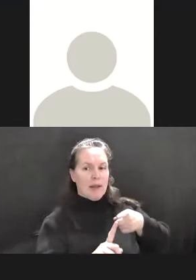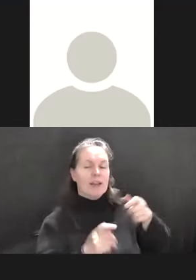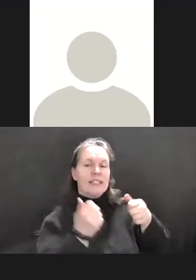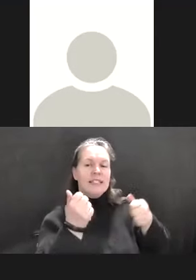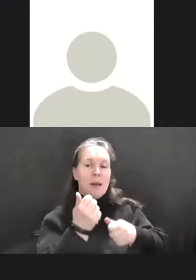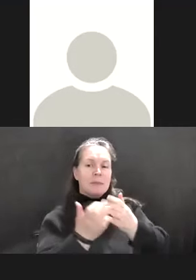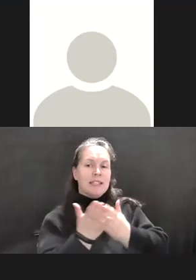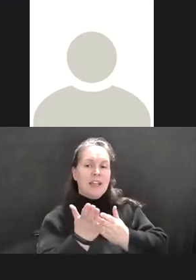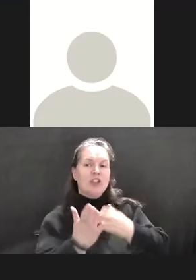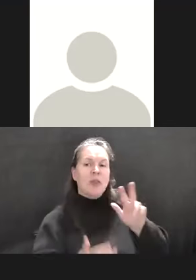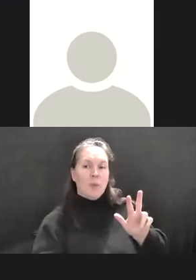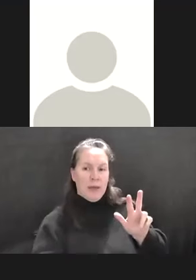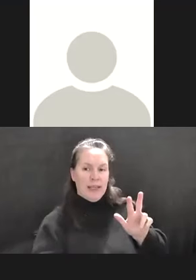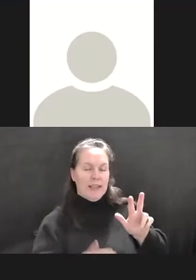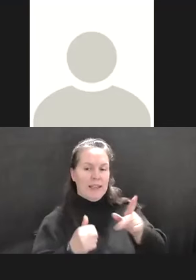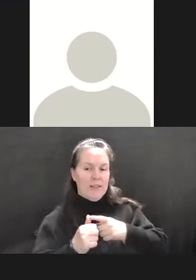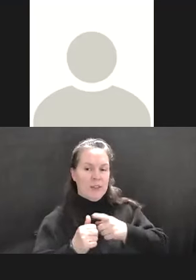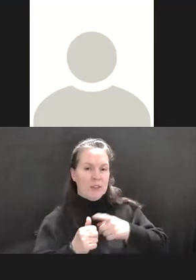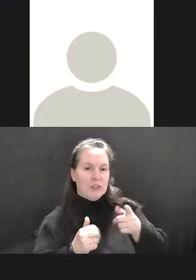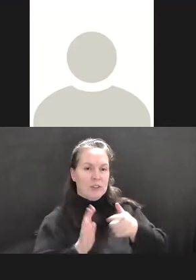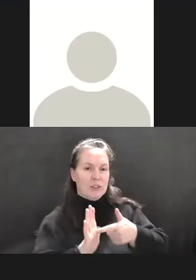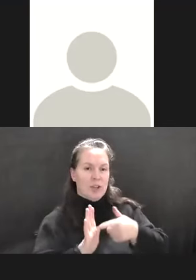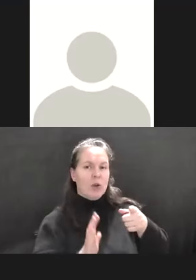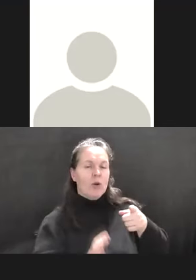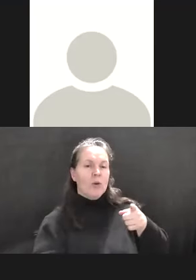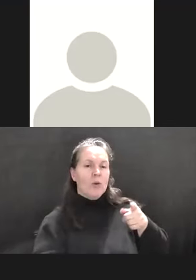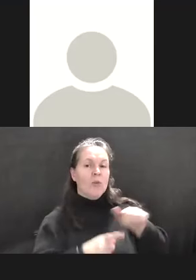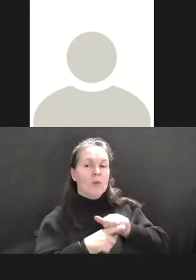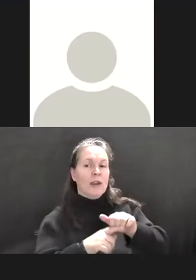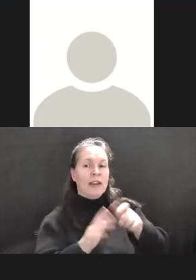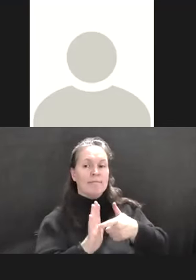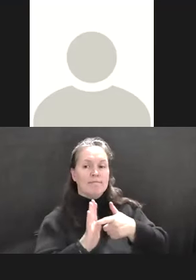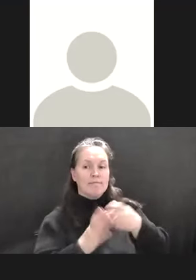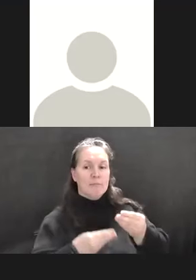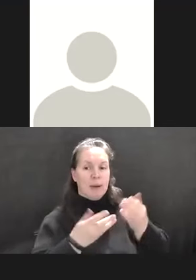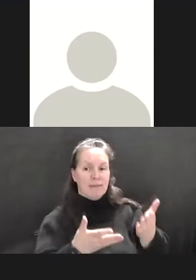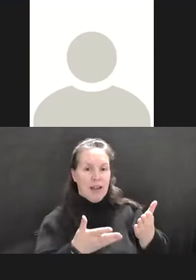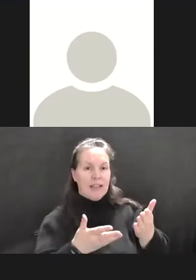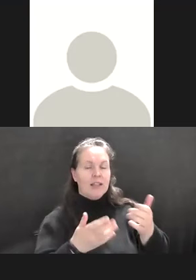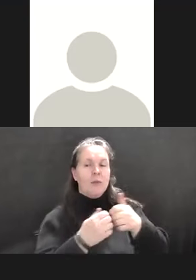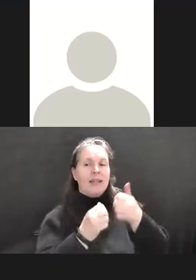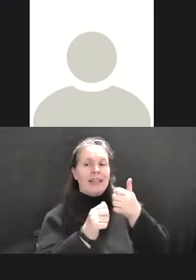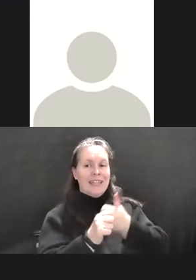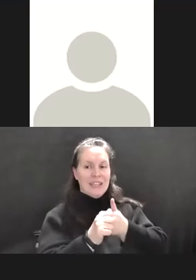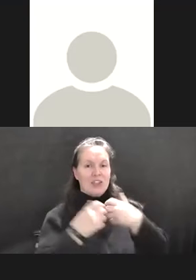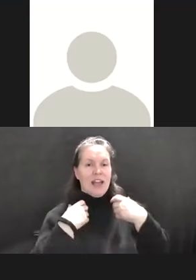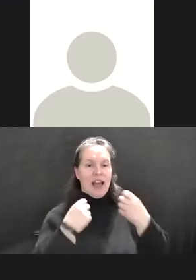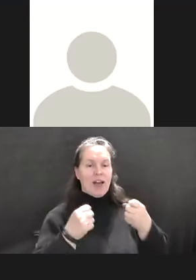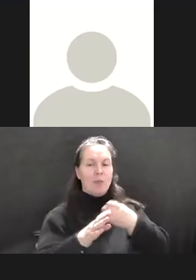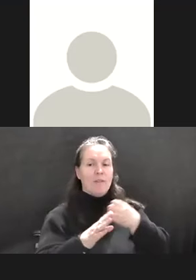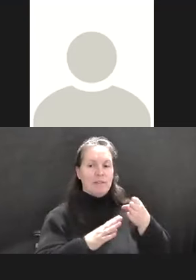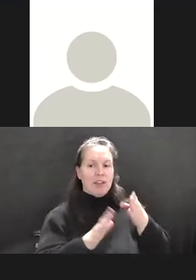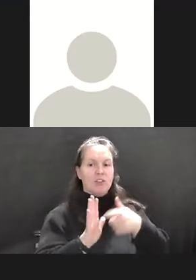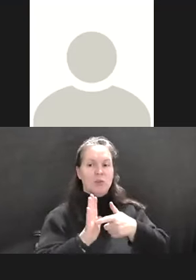and because you've got training must be provided in accordance with each health profession's rules for continuing